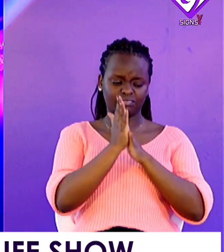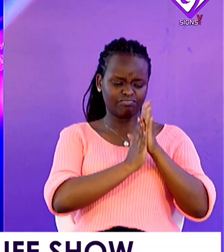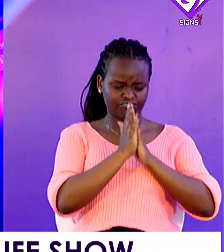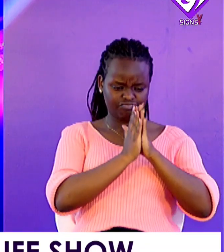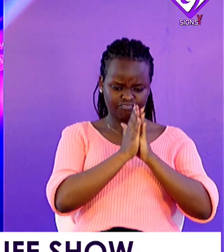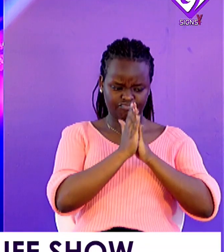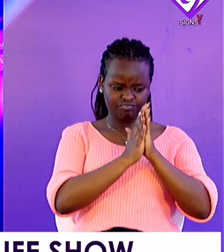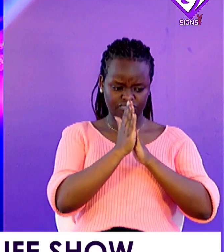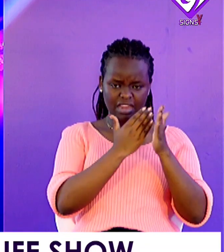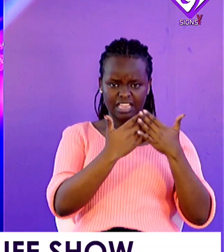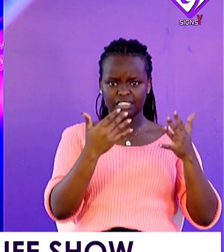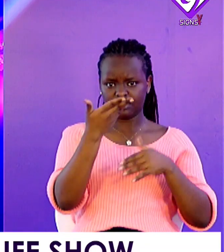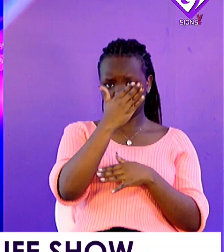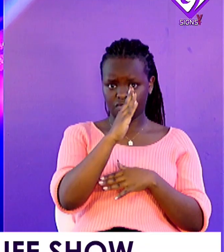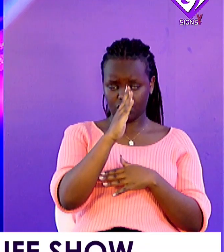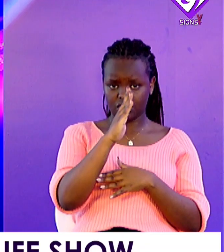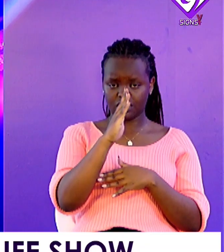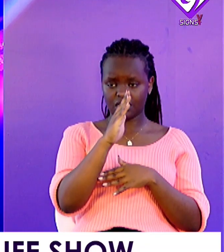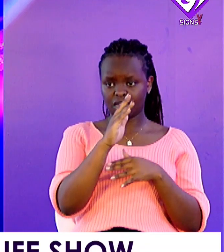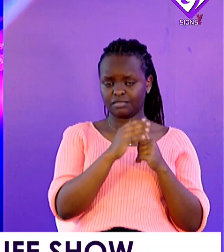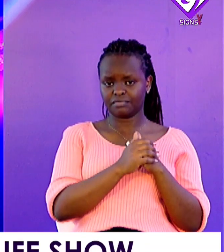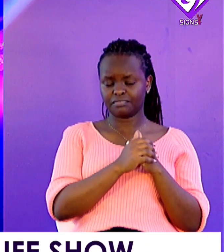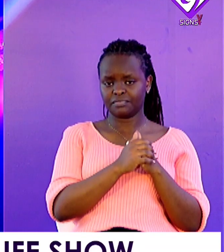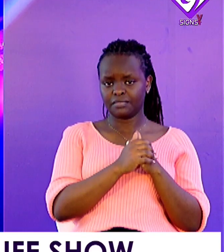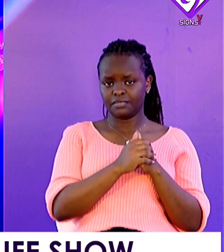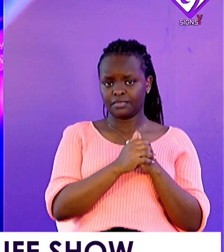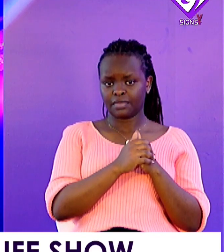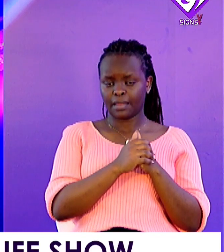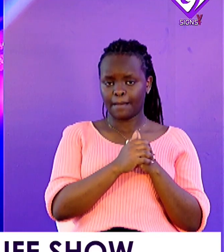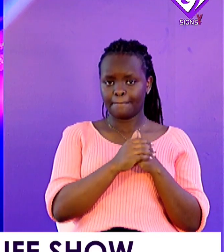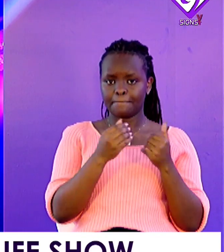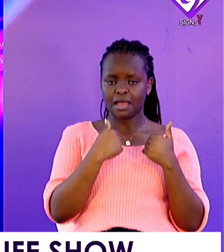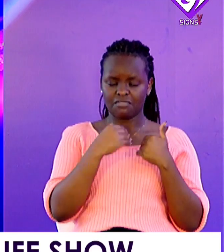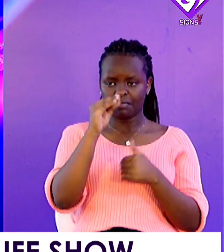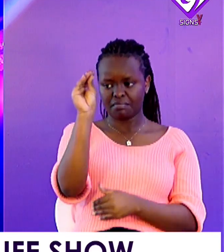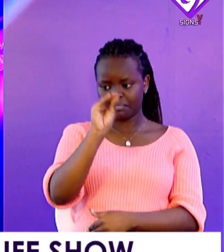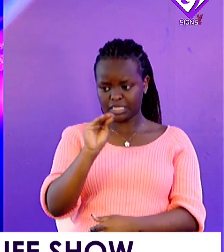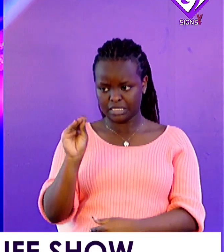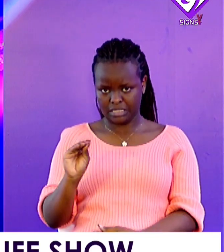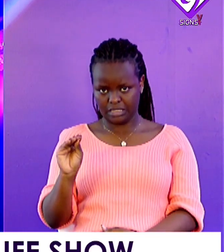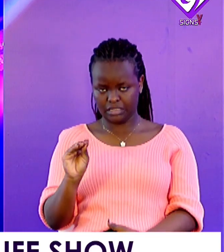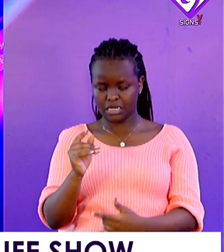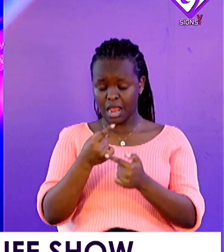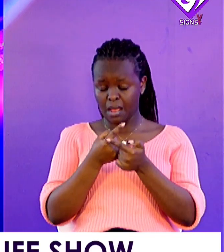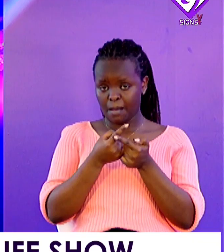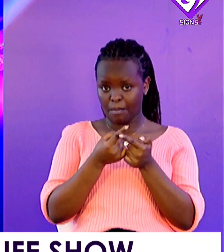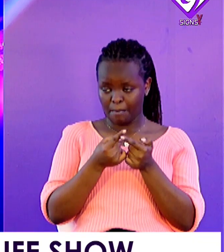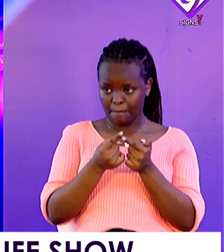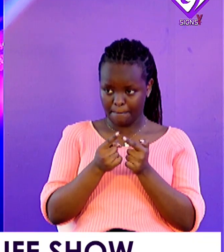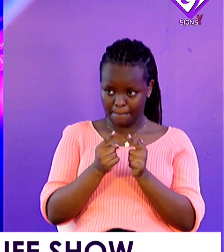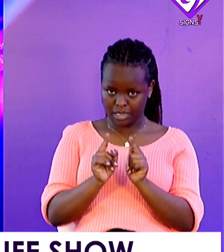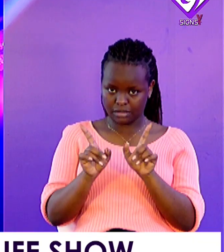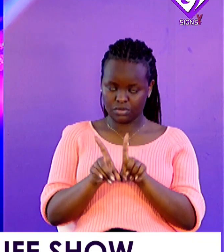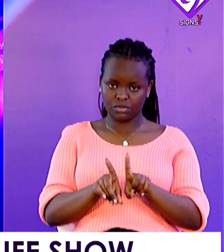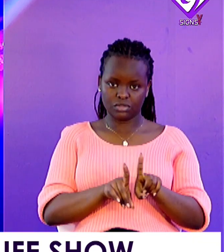for the things of God or issues of Christianity or religion. But